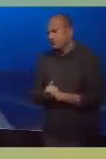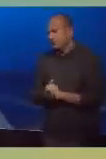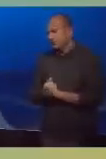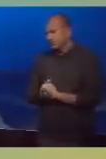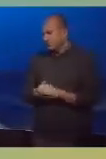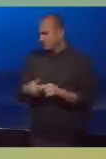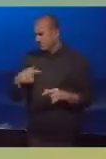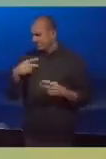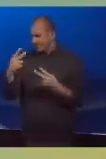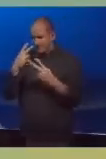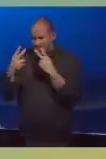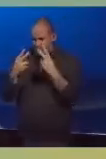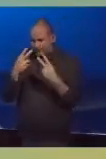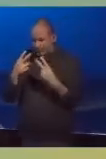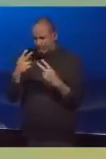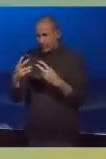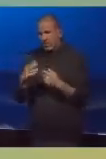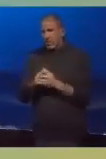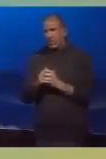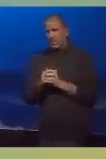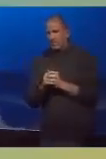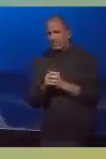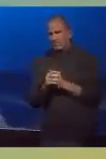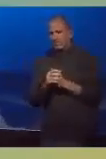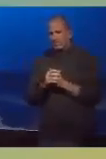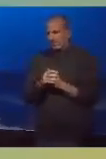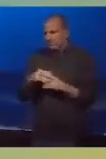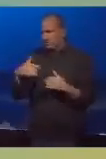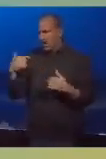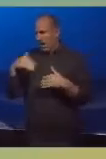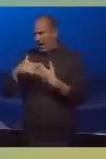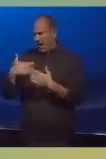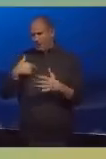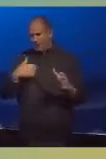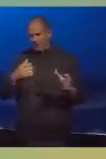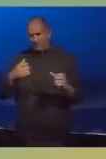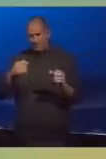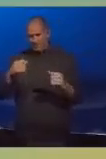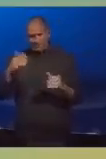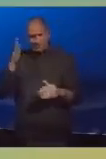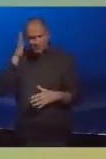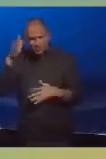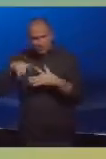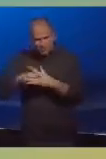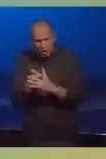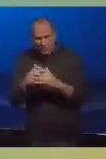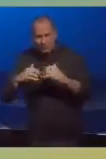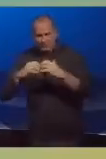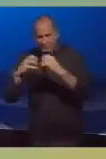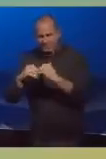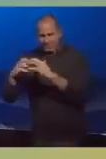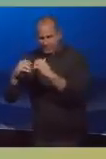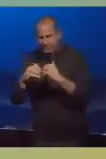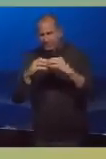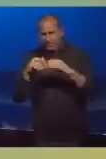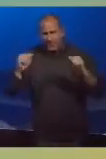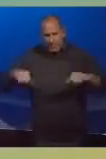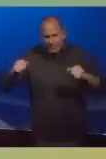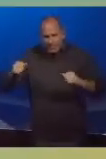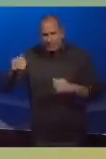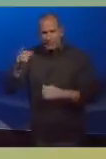discussing on the possibilities of a democracy and the future we hold, to start and understand how democracy